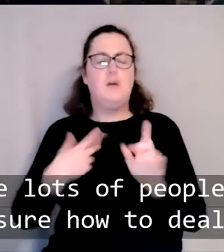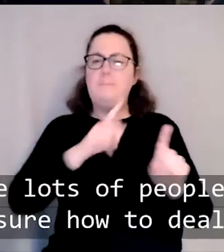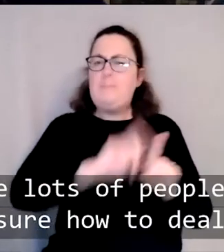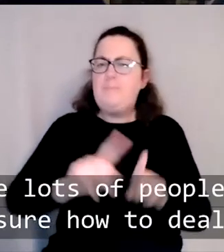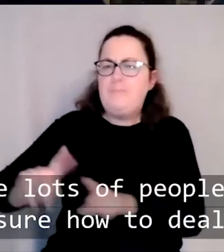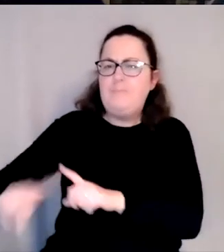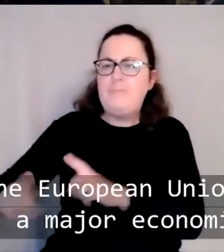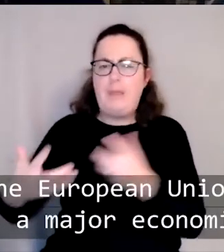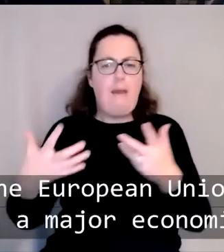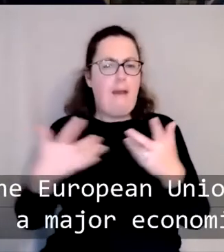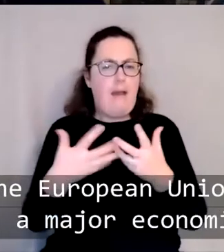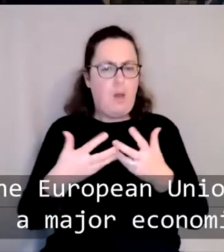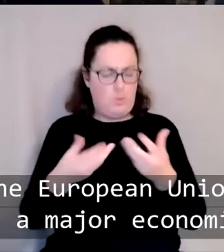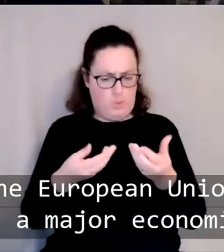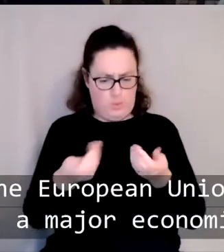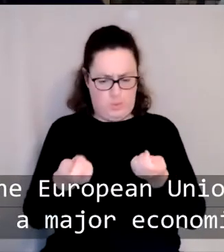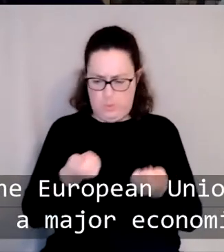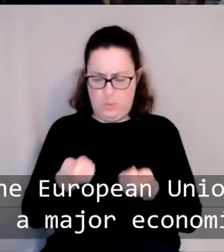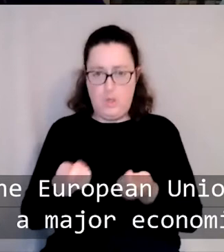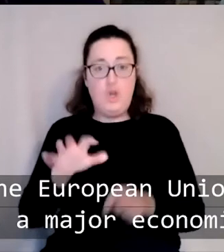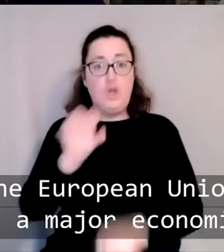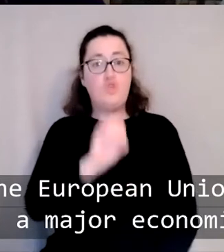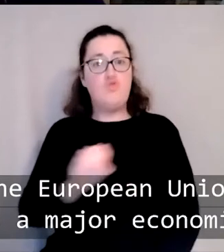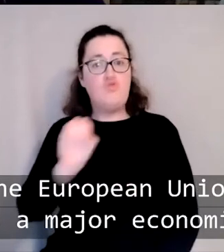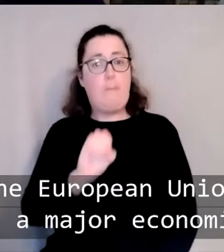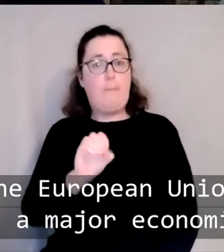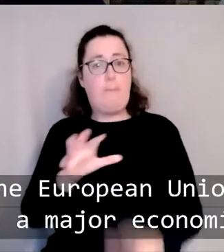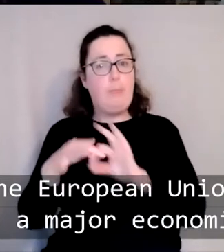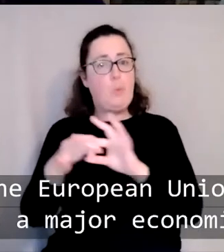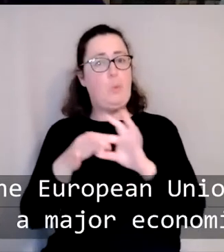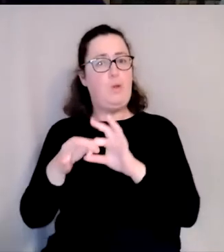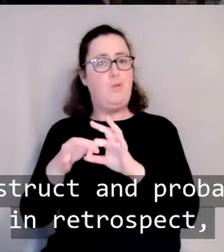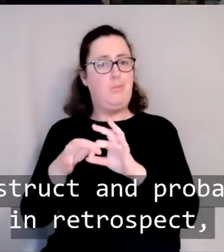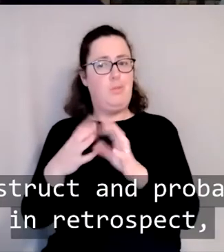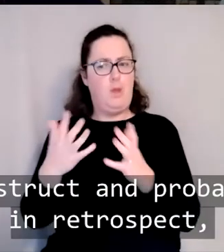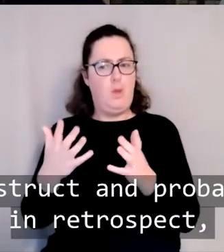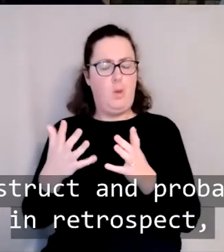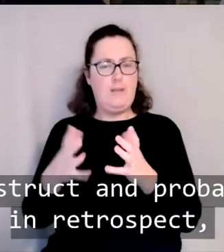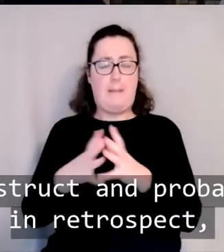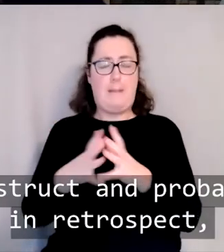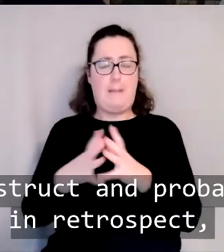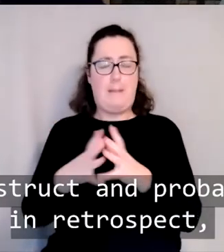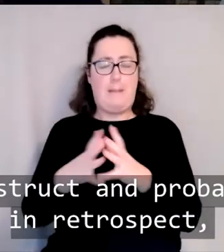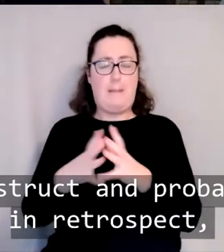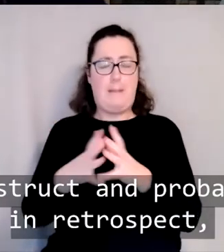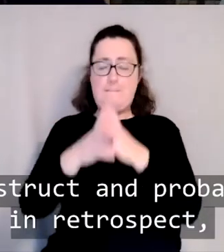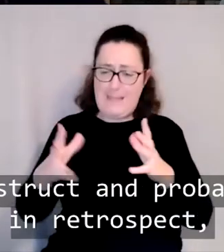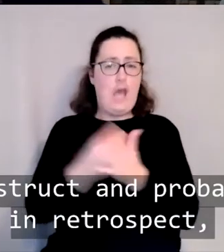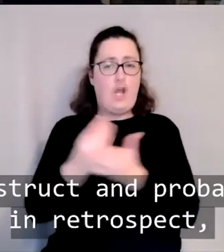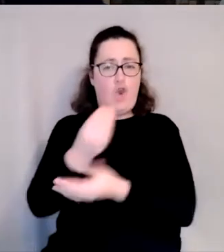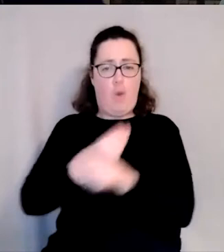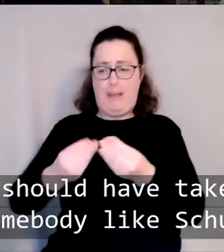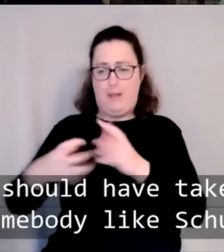quite sure how to deal with. I mean, the European Union is a major economic construct. And probably